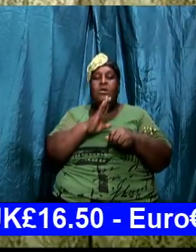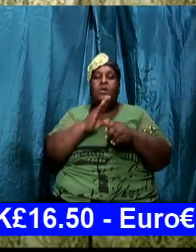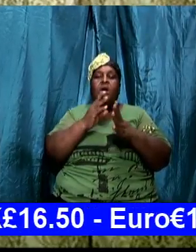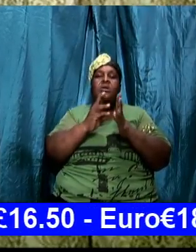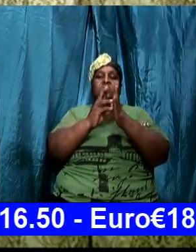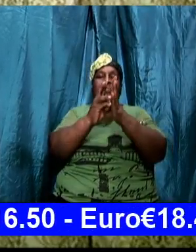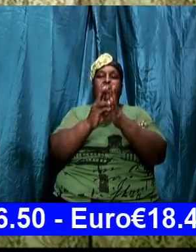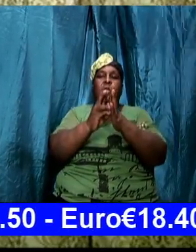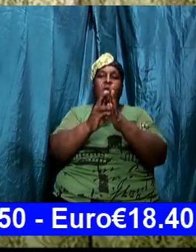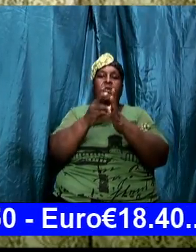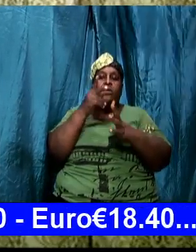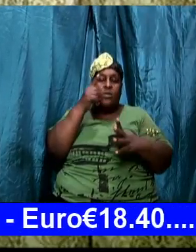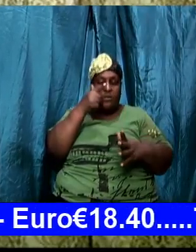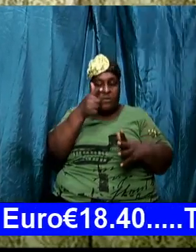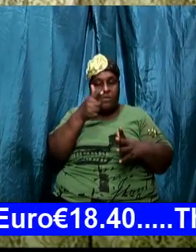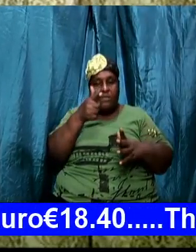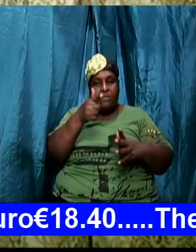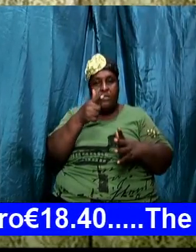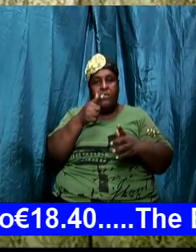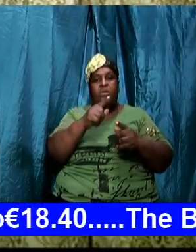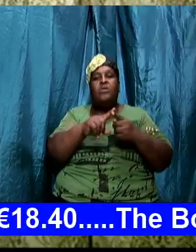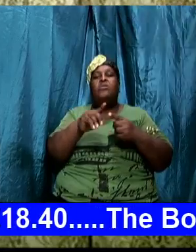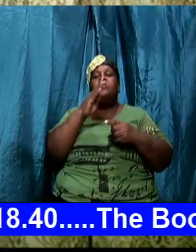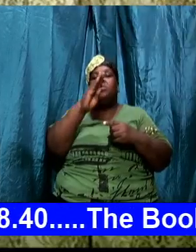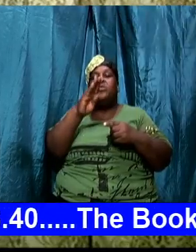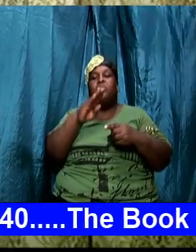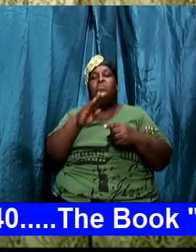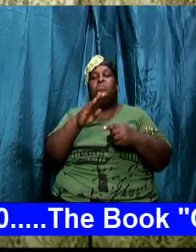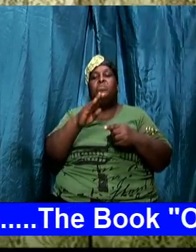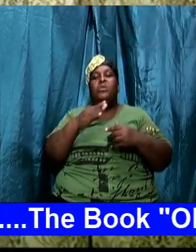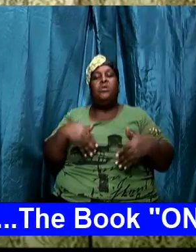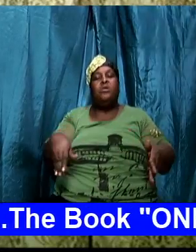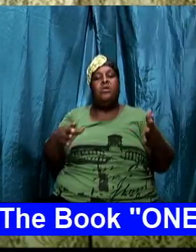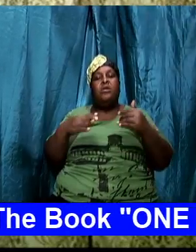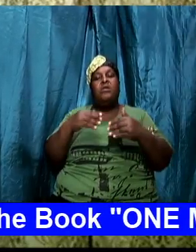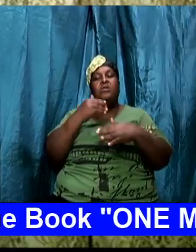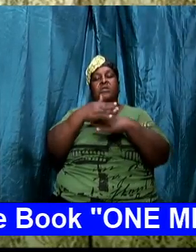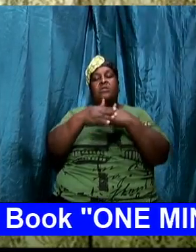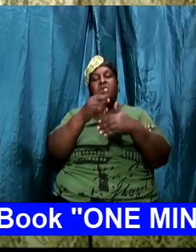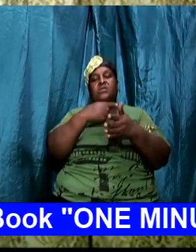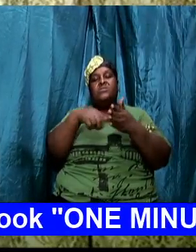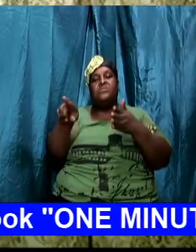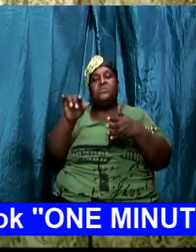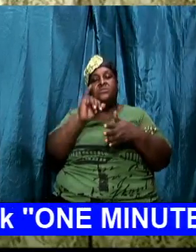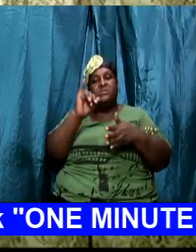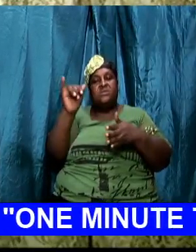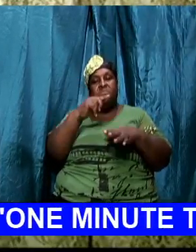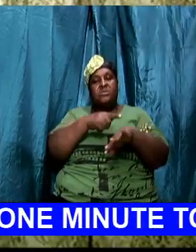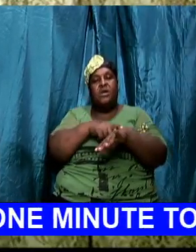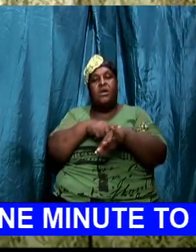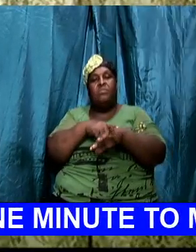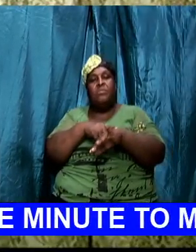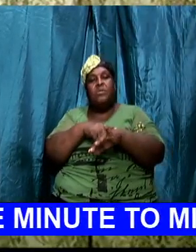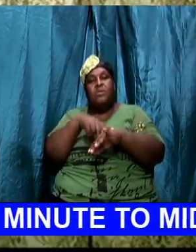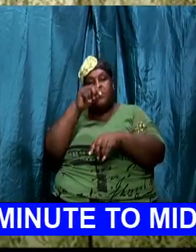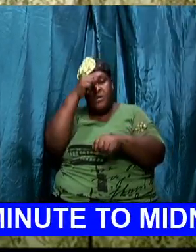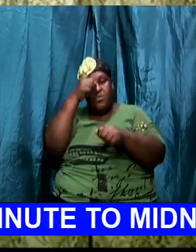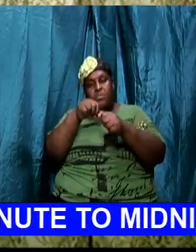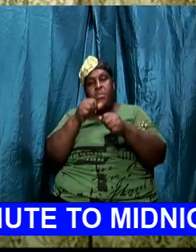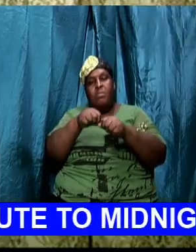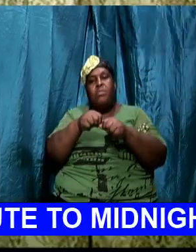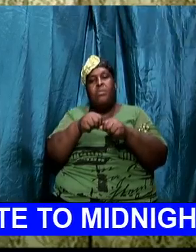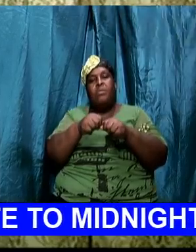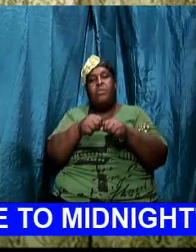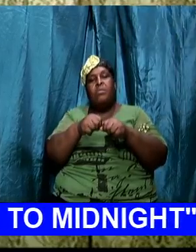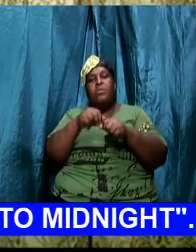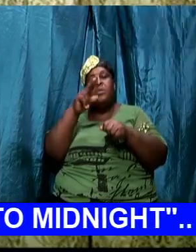say, we look forward to being here again next week, same time. Remember now, we have two books that